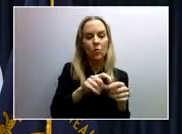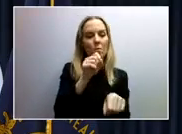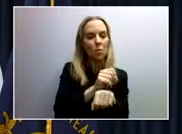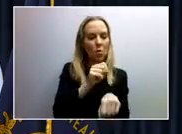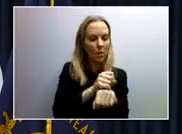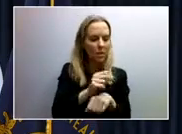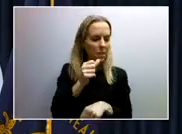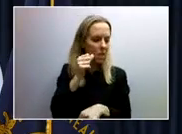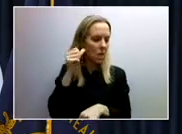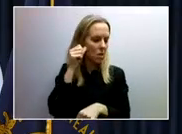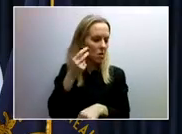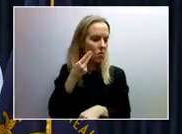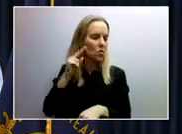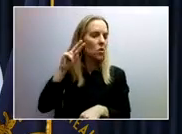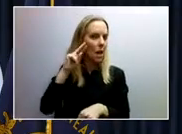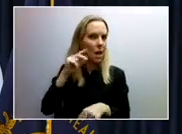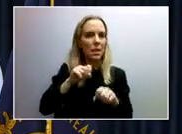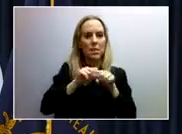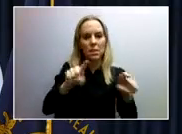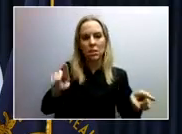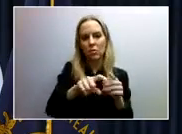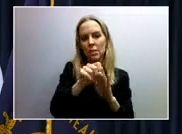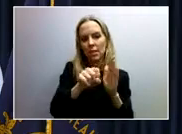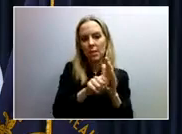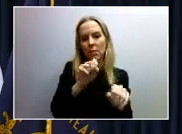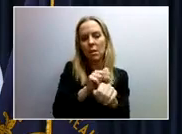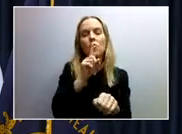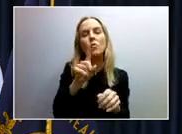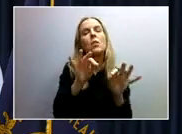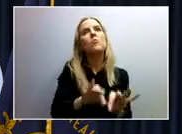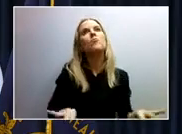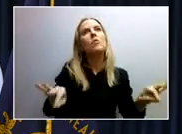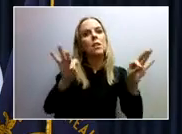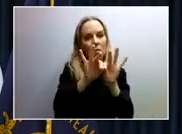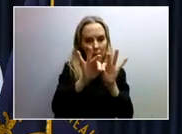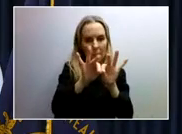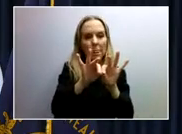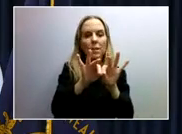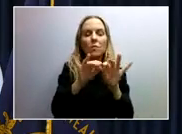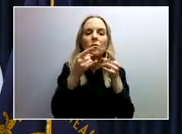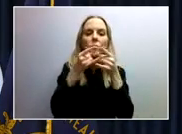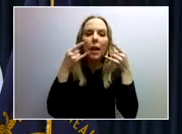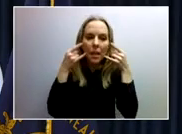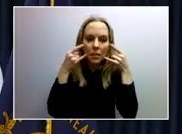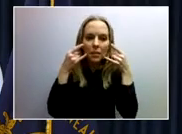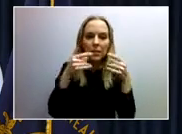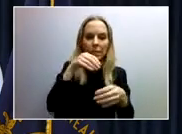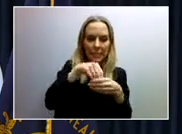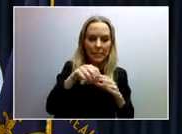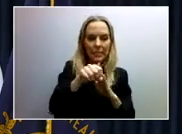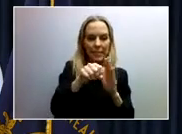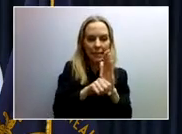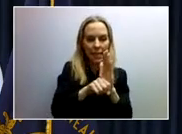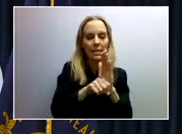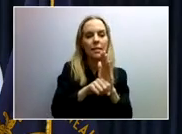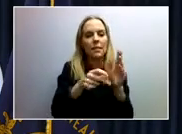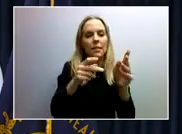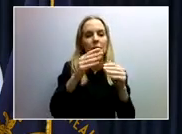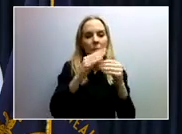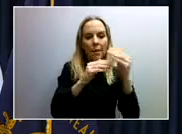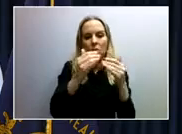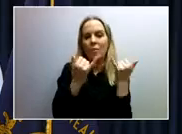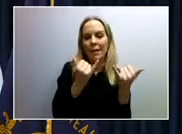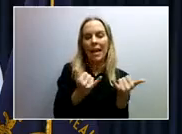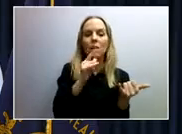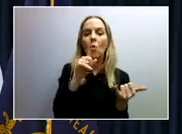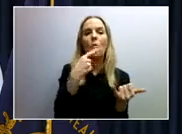or the day before, about how critical it is to be wearing your mask in state buildings right now, not just to protect your